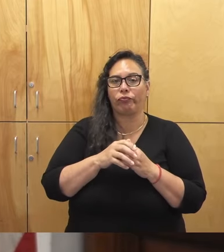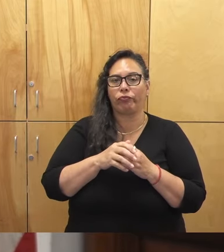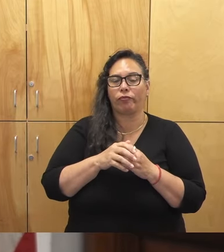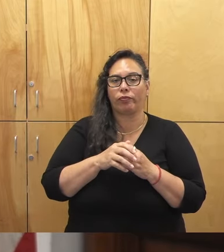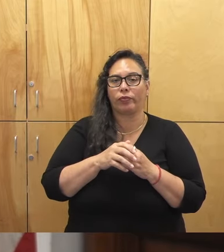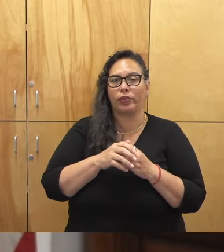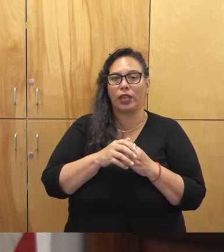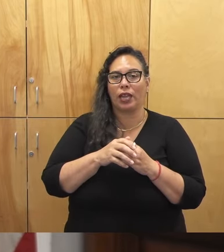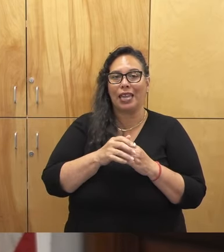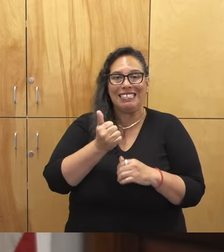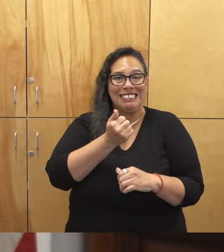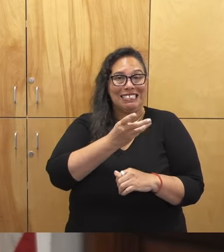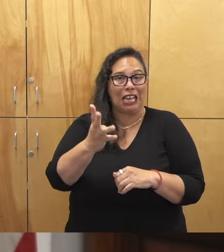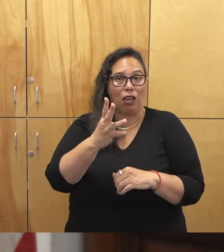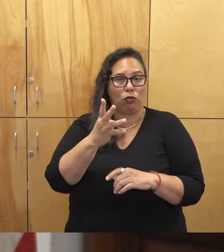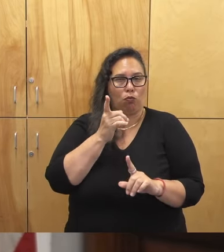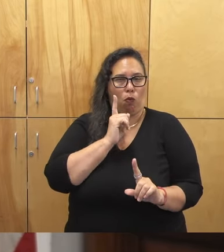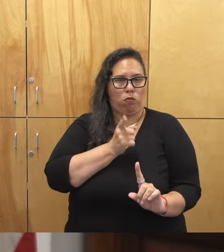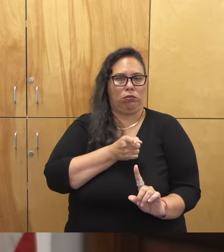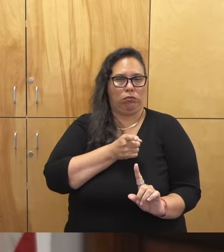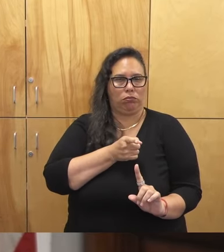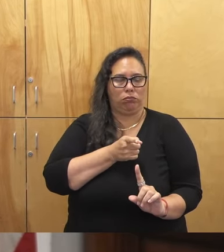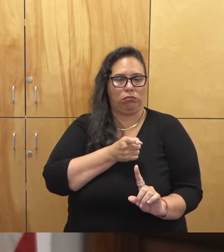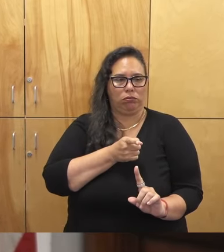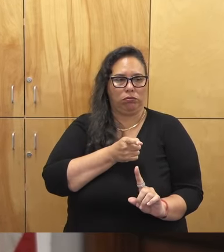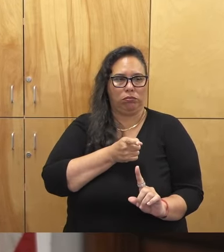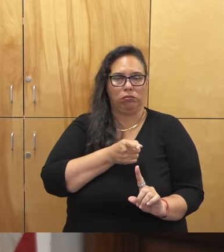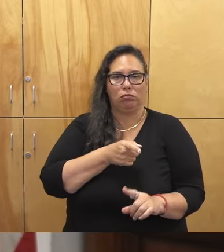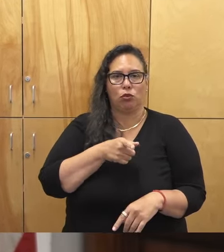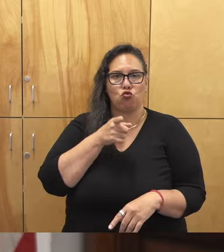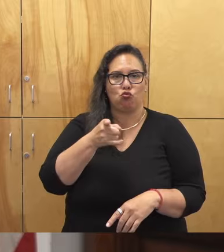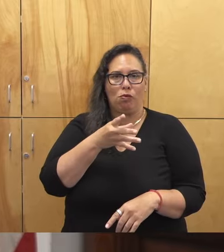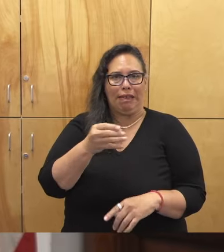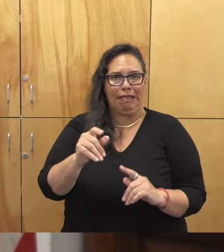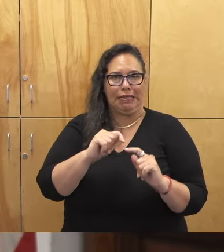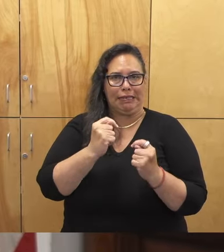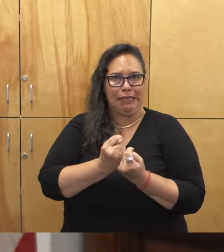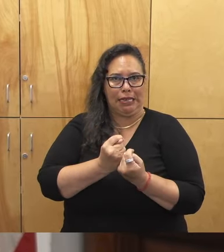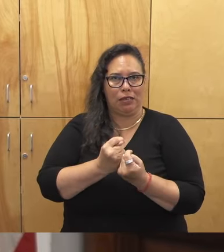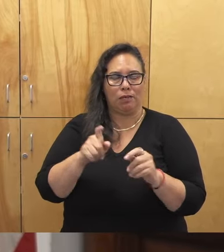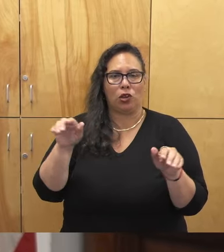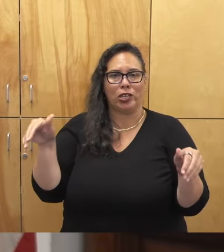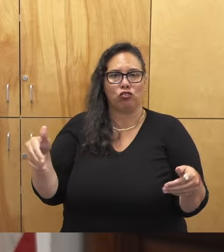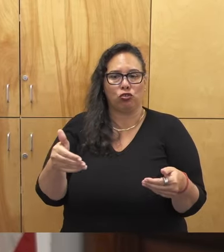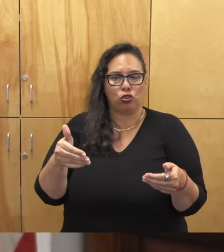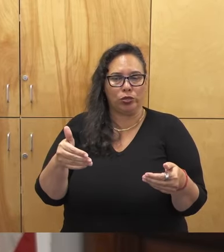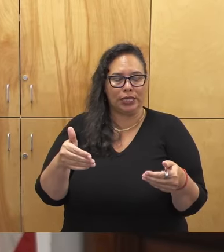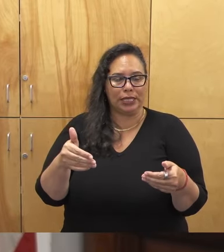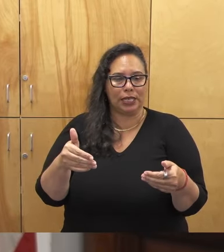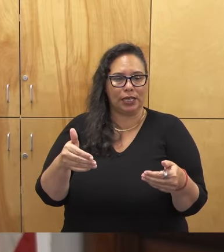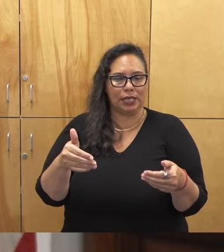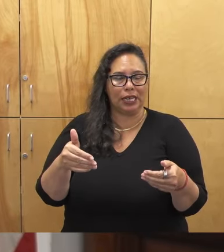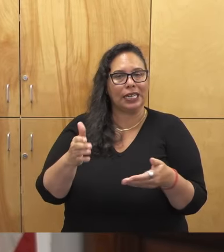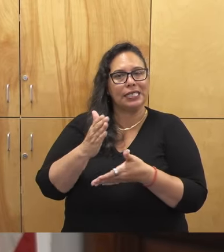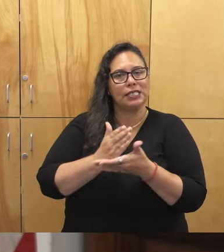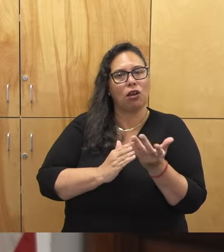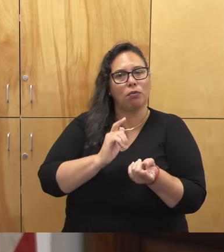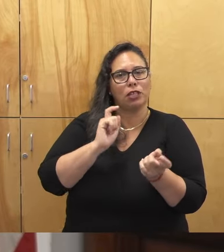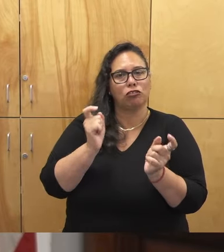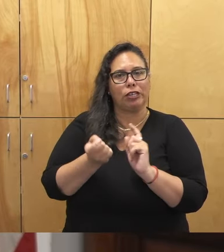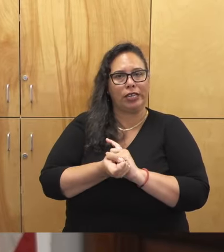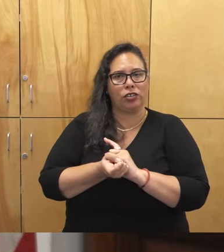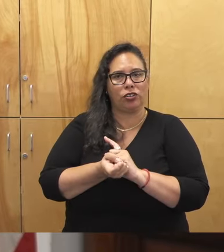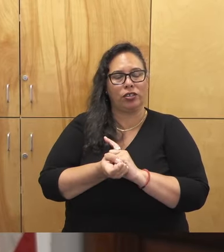at several points when you and the team were introducing some of the changes